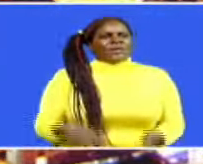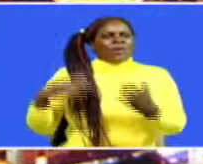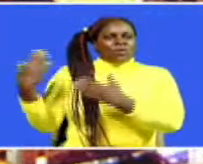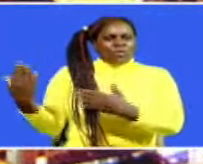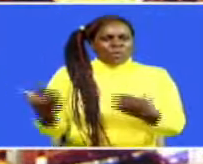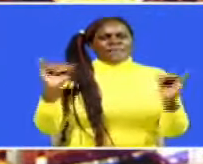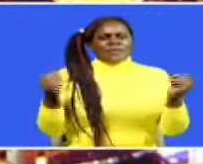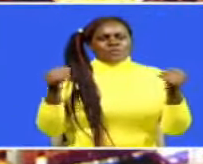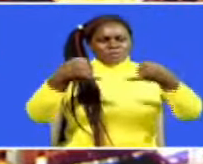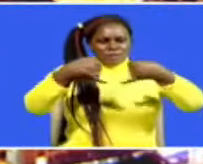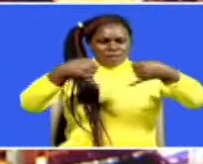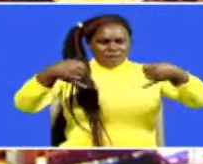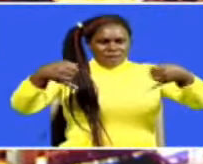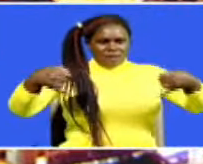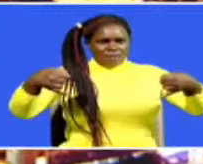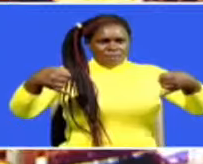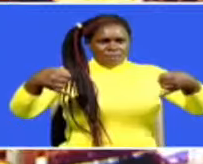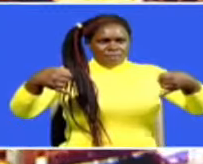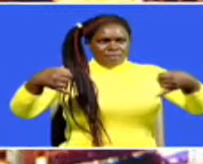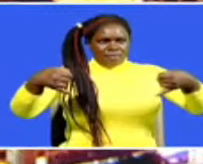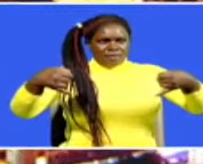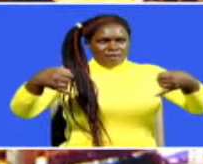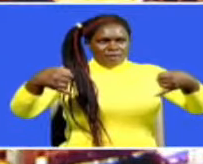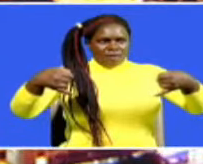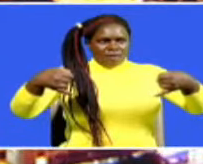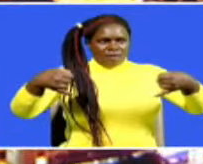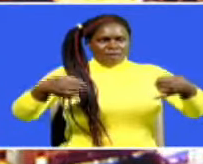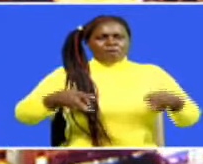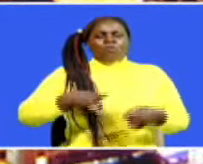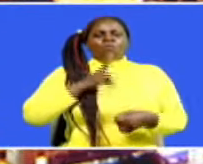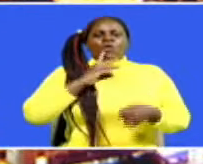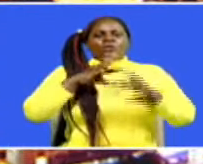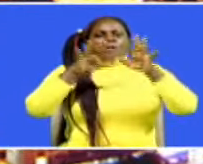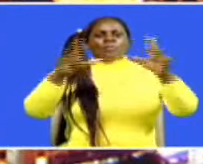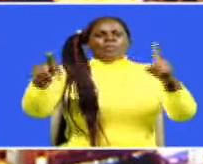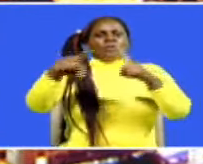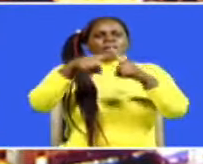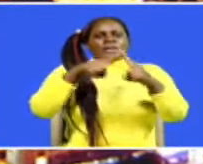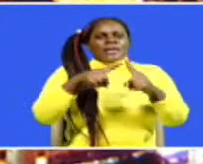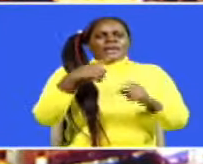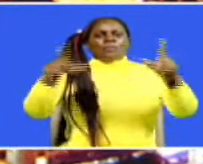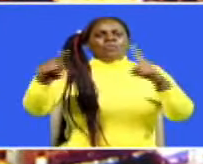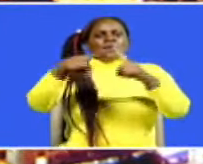Welcome back. This is Kate. The death toll from the ongoing floods across the country has reached